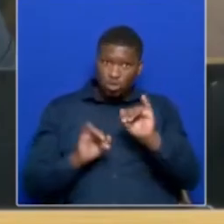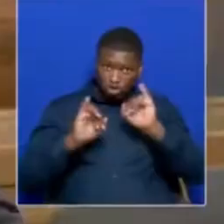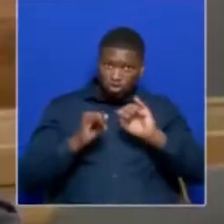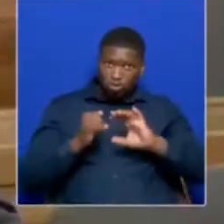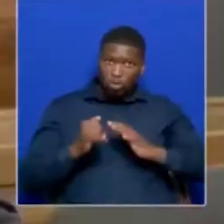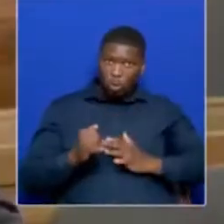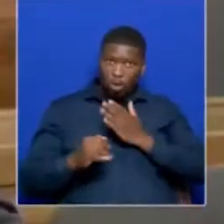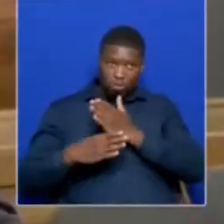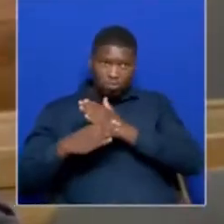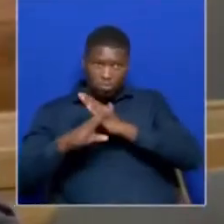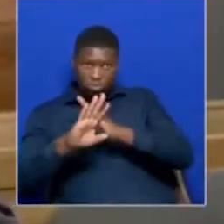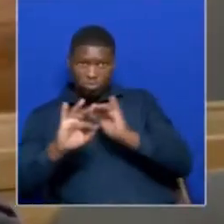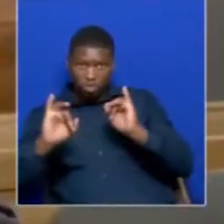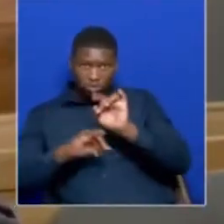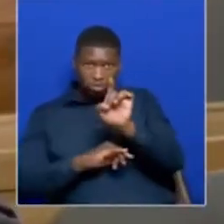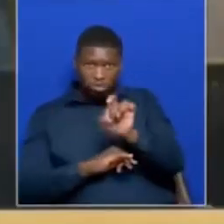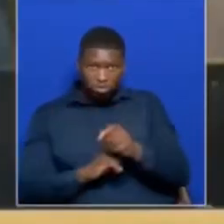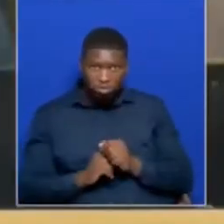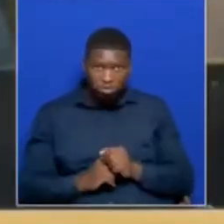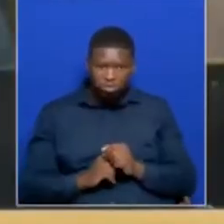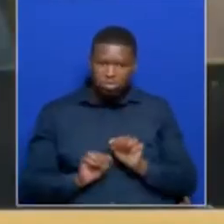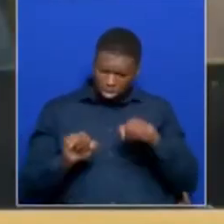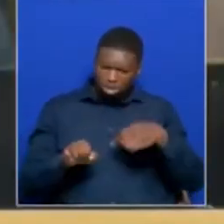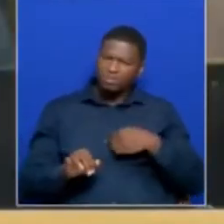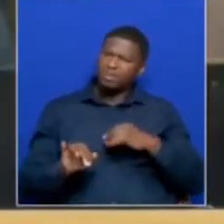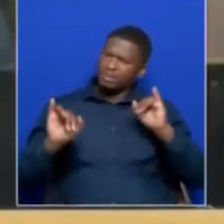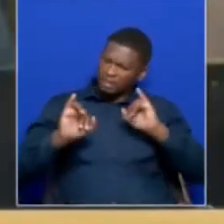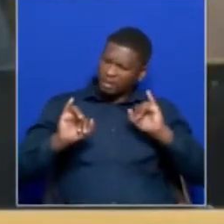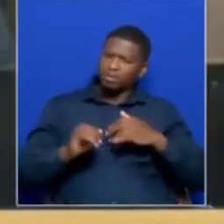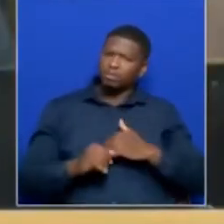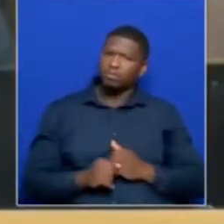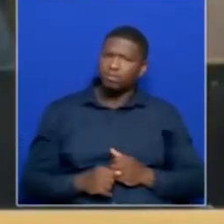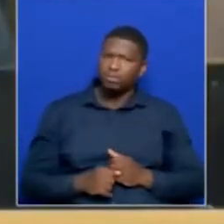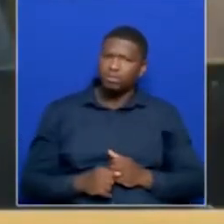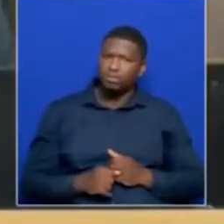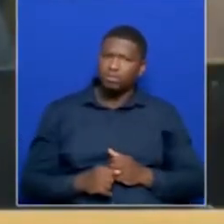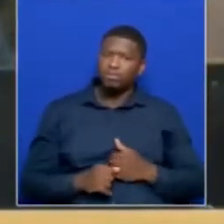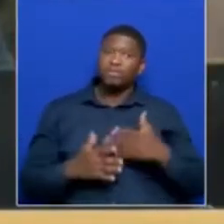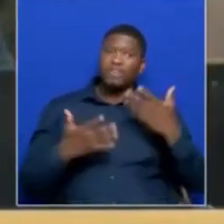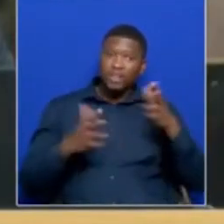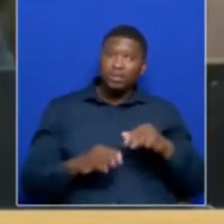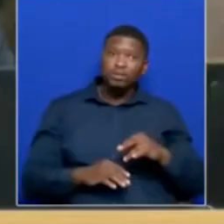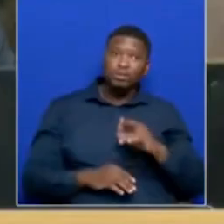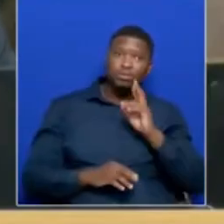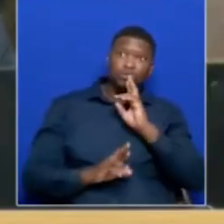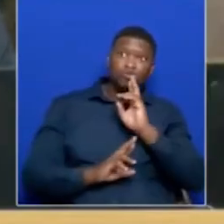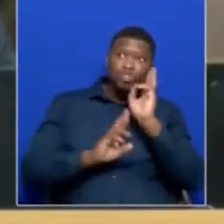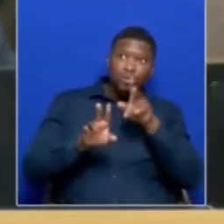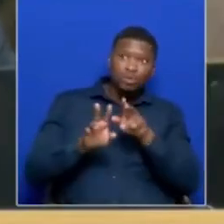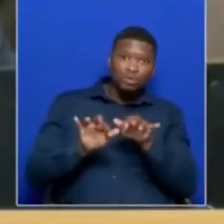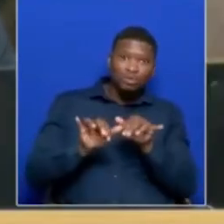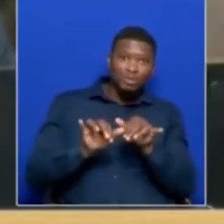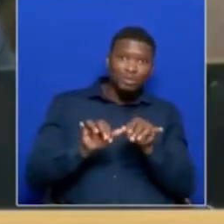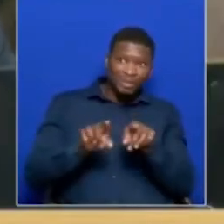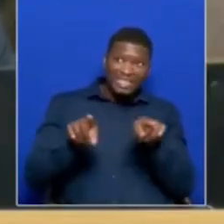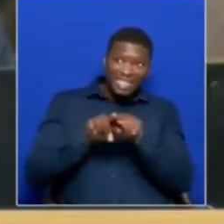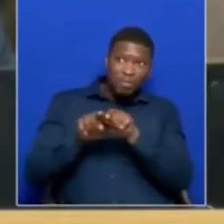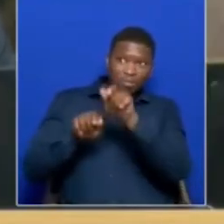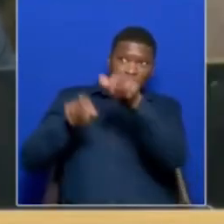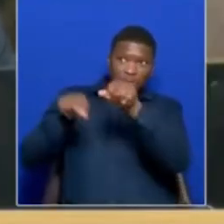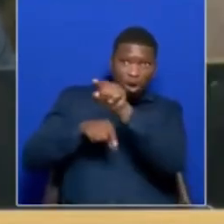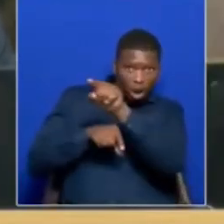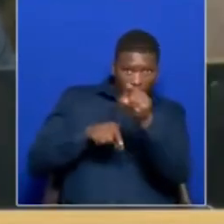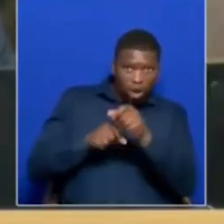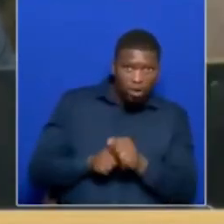I was serious, Chair. And you report to the very people whom you've been told are going to assist in the